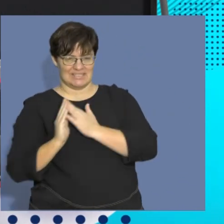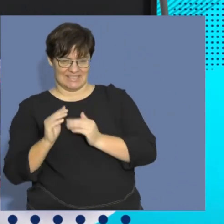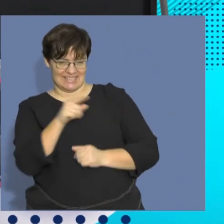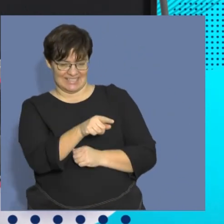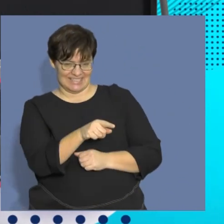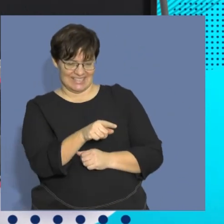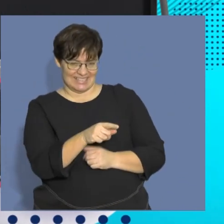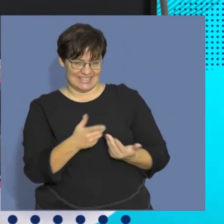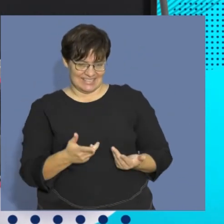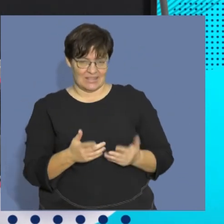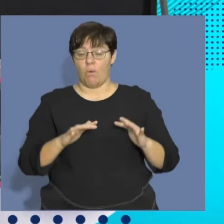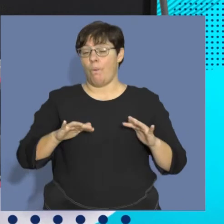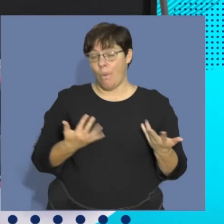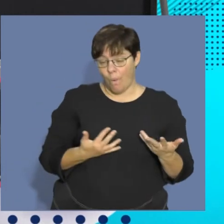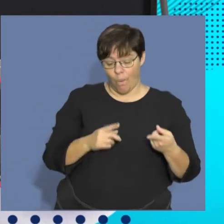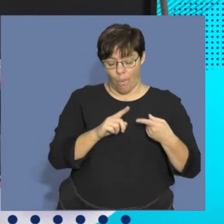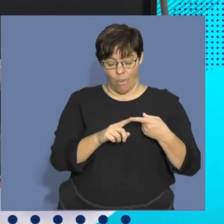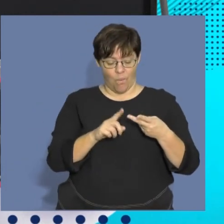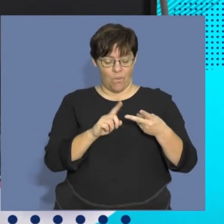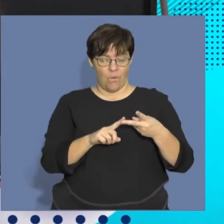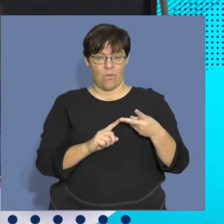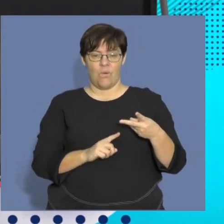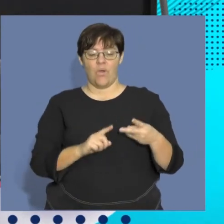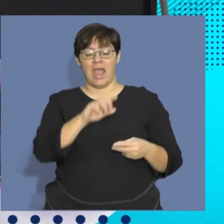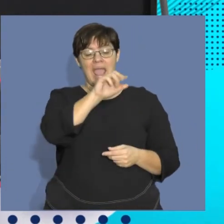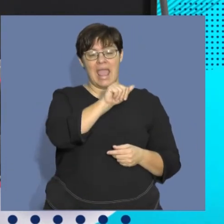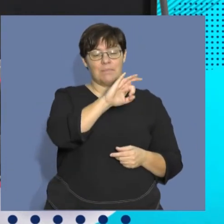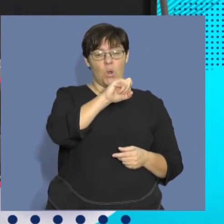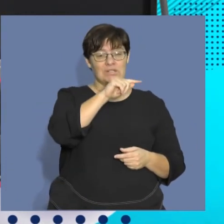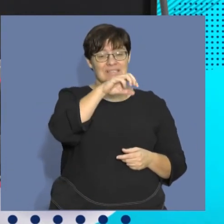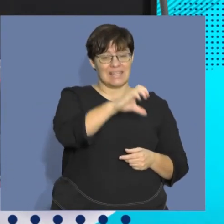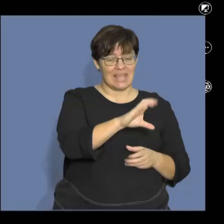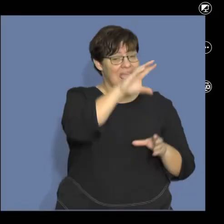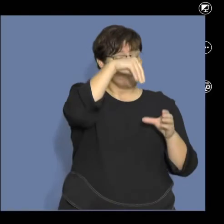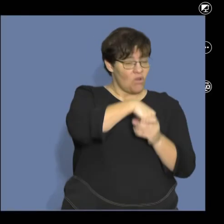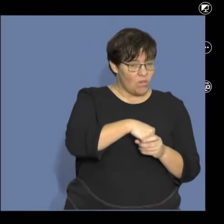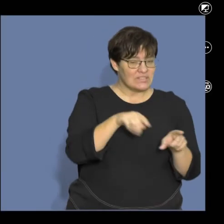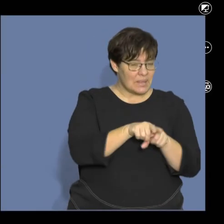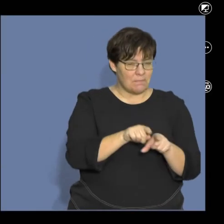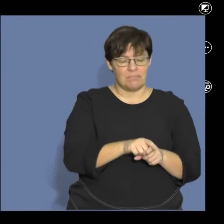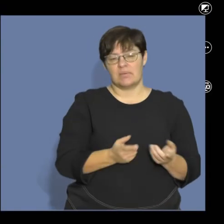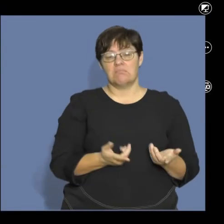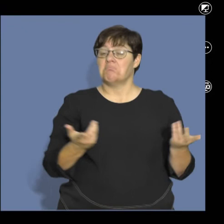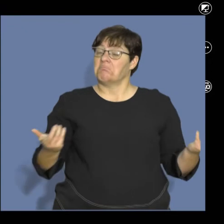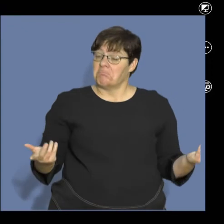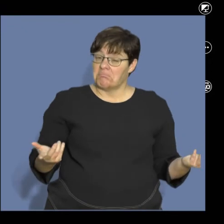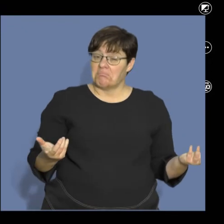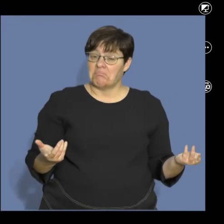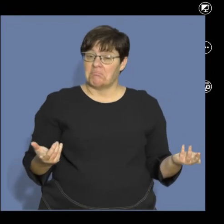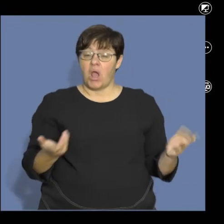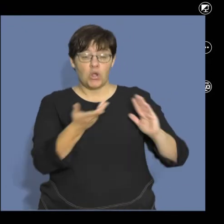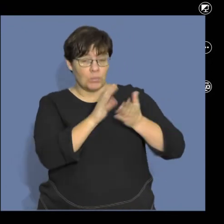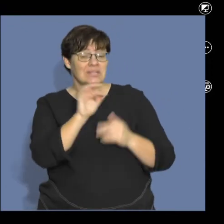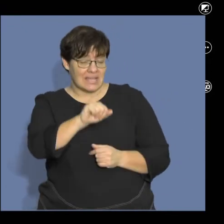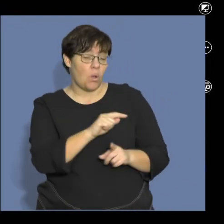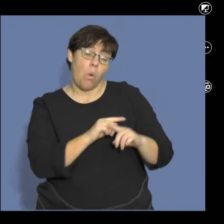a community. Or we've got abiotic factors there as well. We